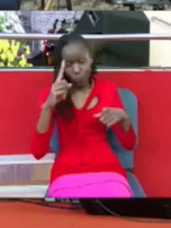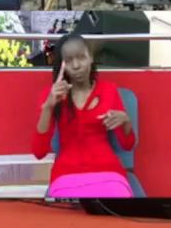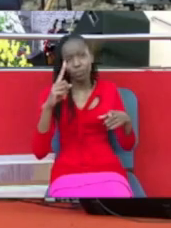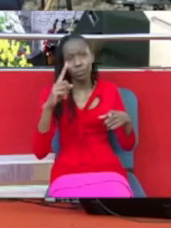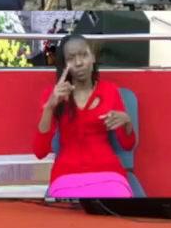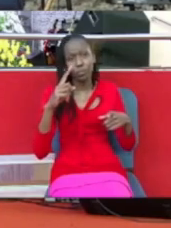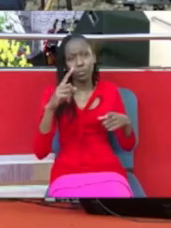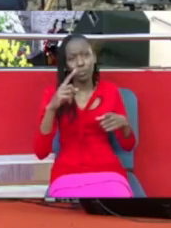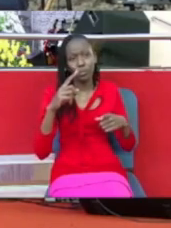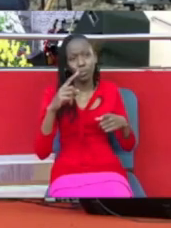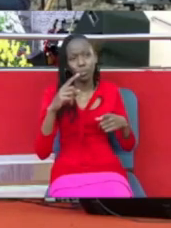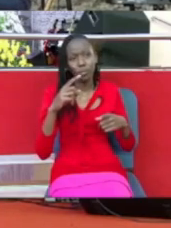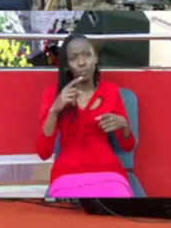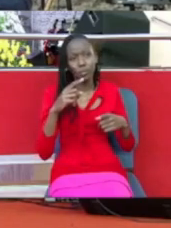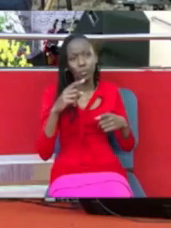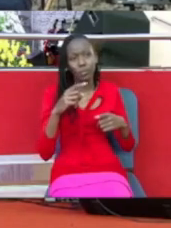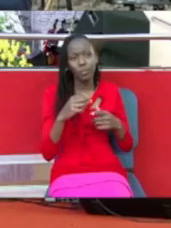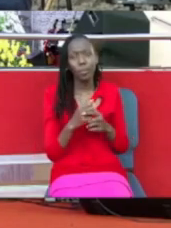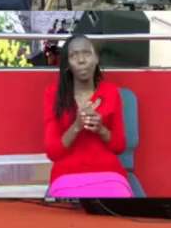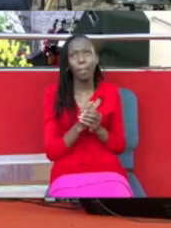kufanikiwa.